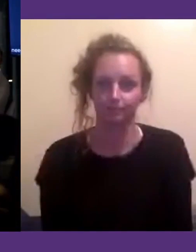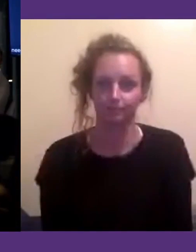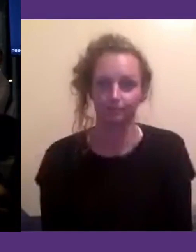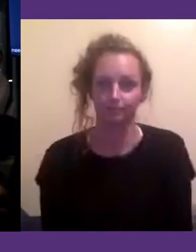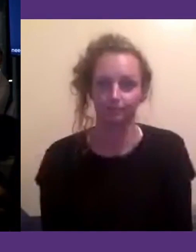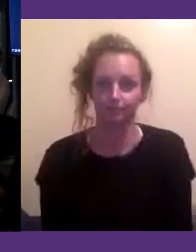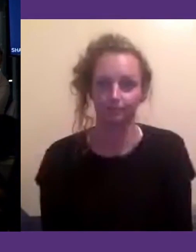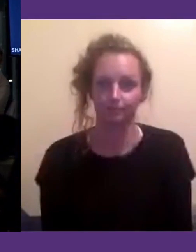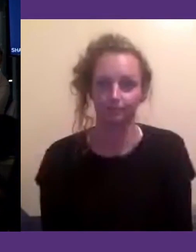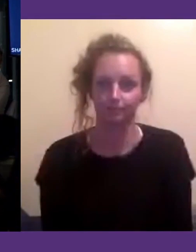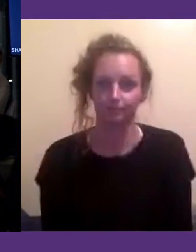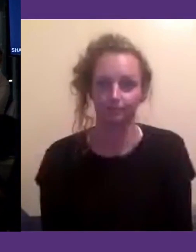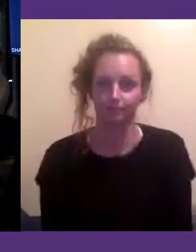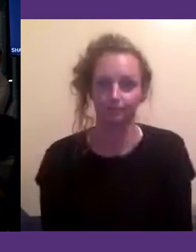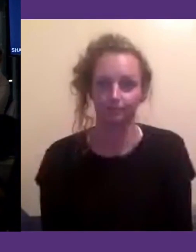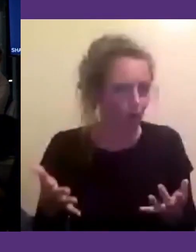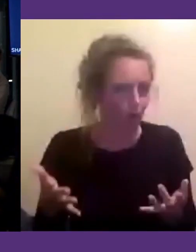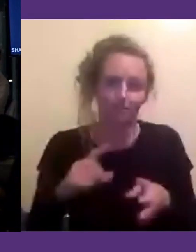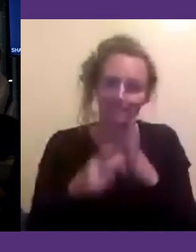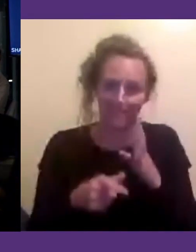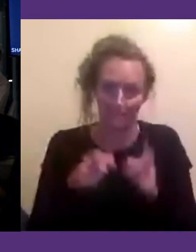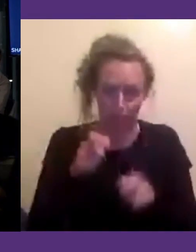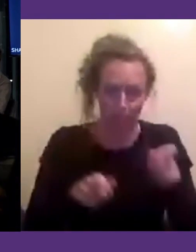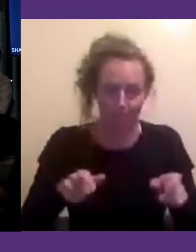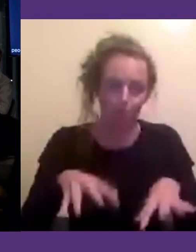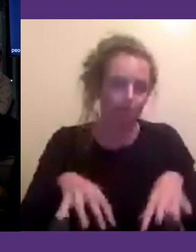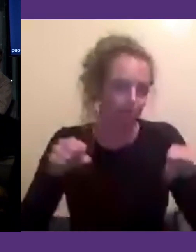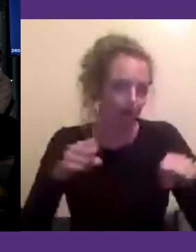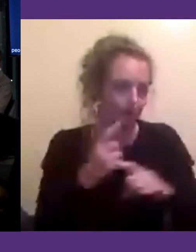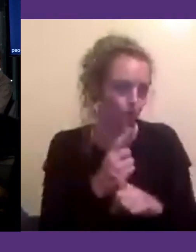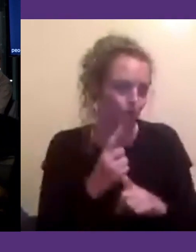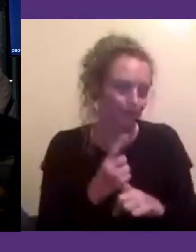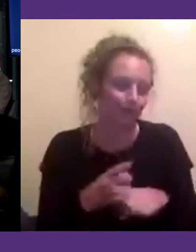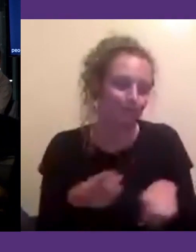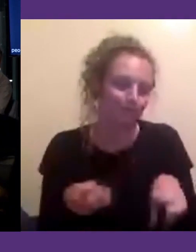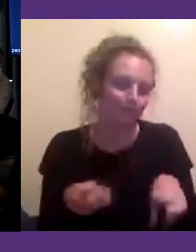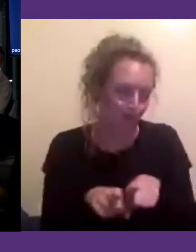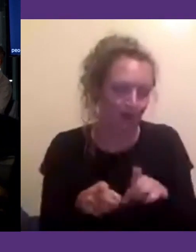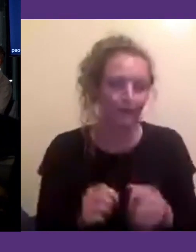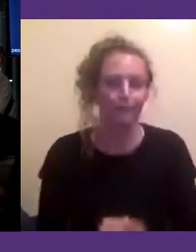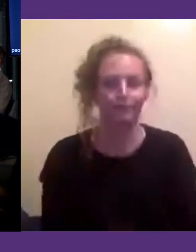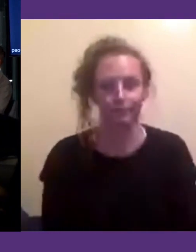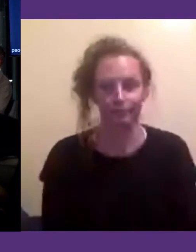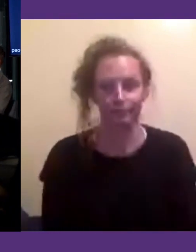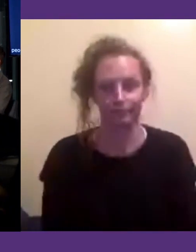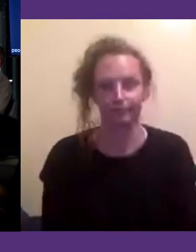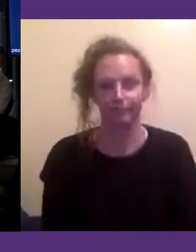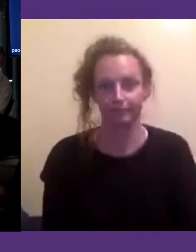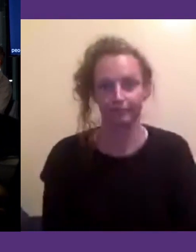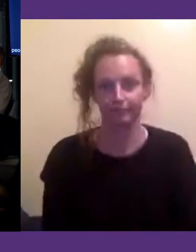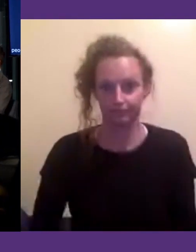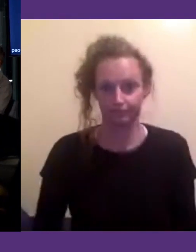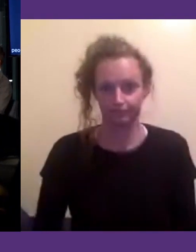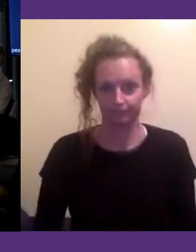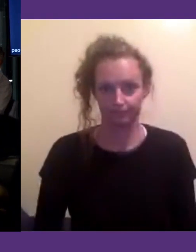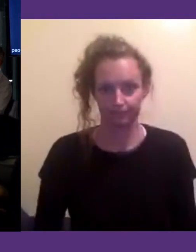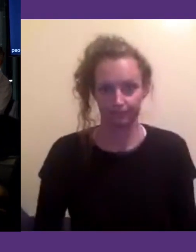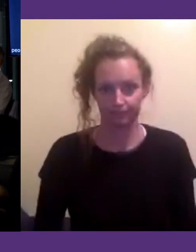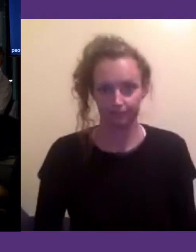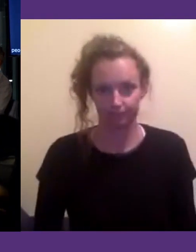So you, I think, we were discussing, I think you're sitting inside News UK now, and we're going to talk about the guidelines, but also